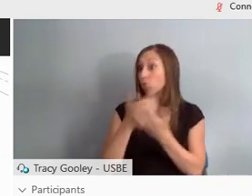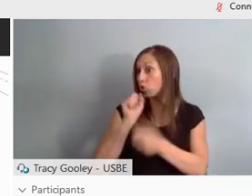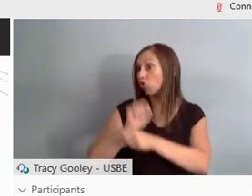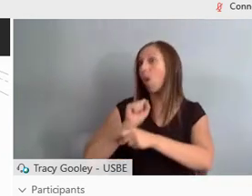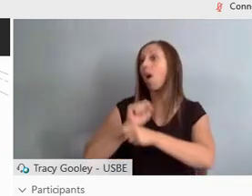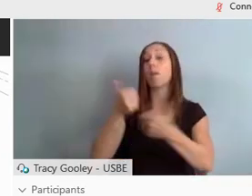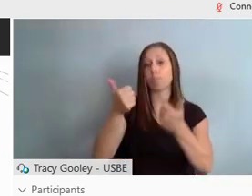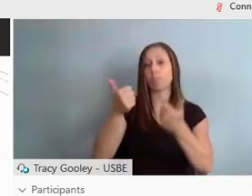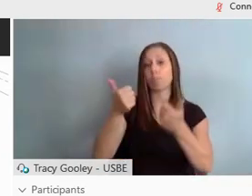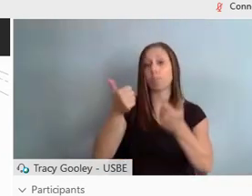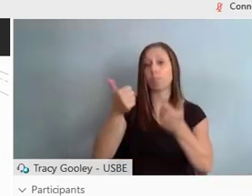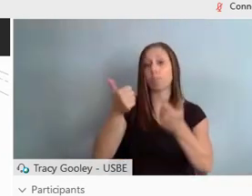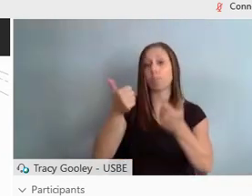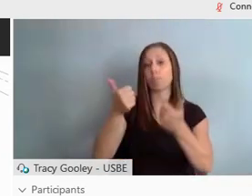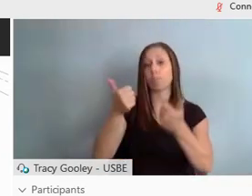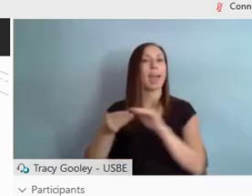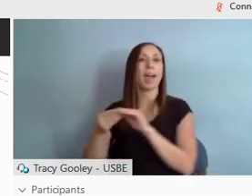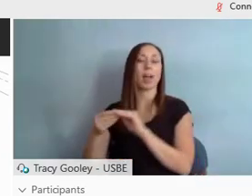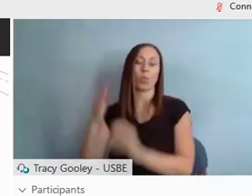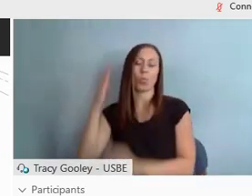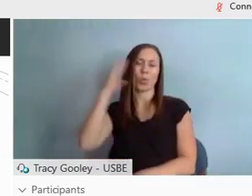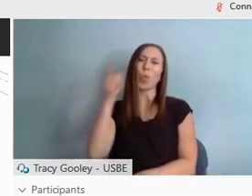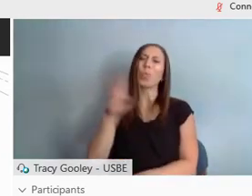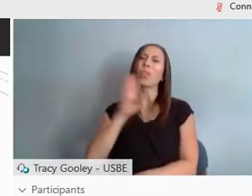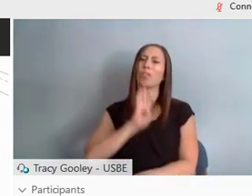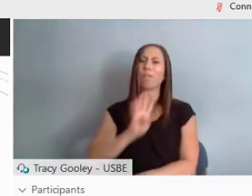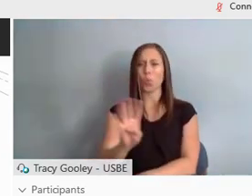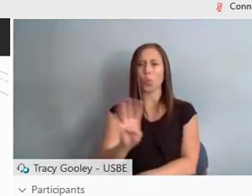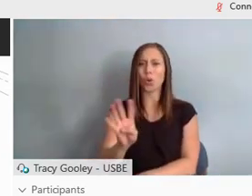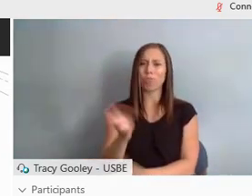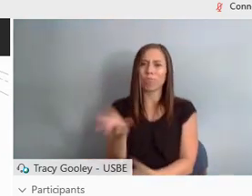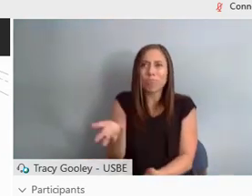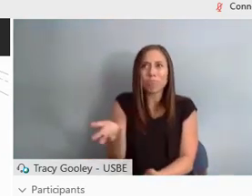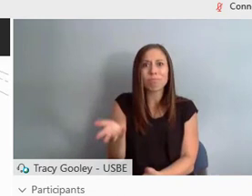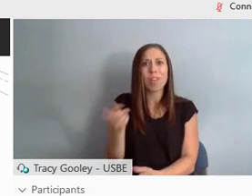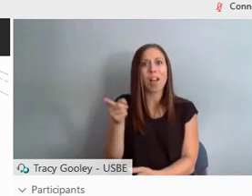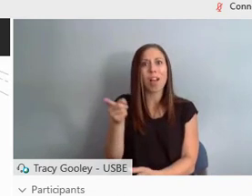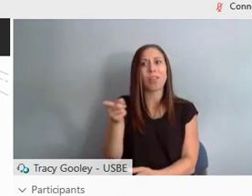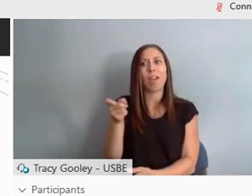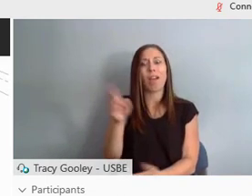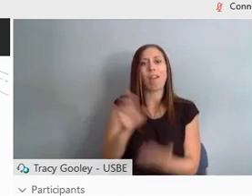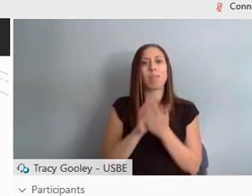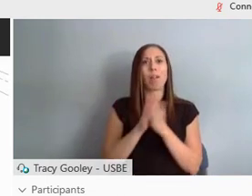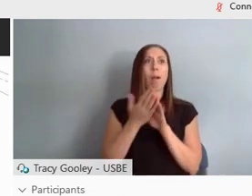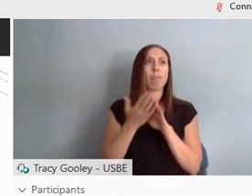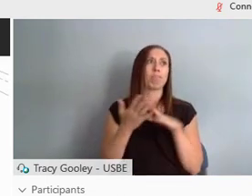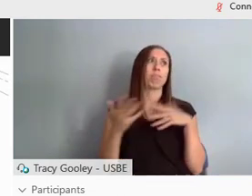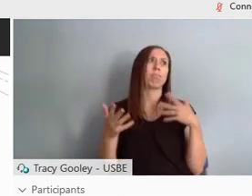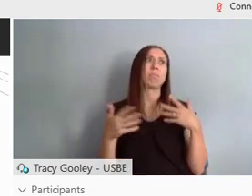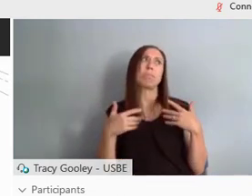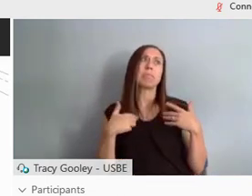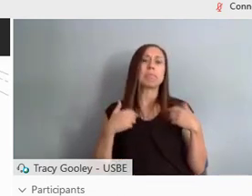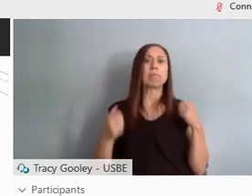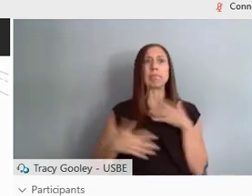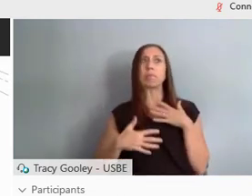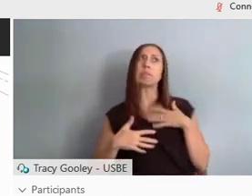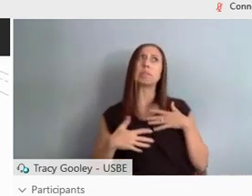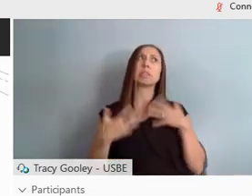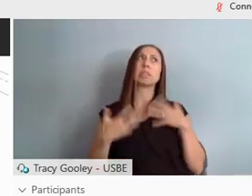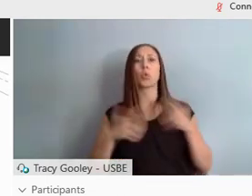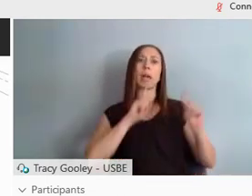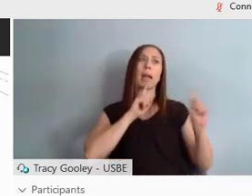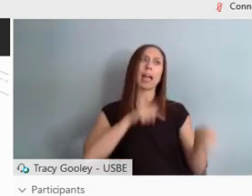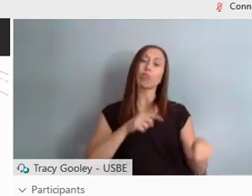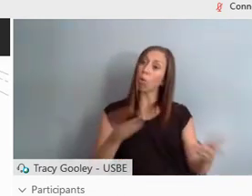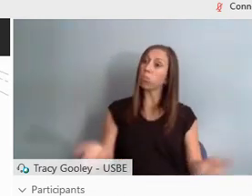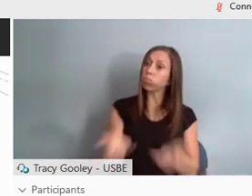that, encouraging things too. We know these are 4-year-old students, and we know they might get hesitant in answering questions.